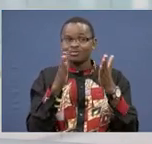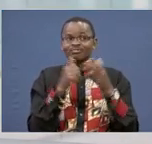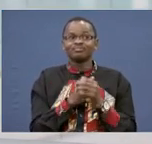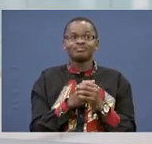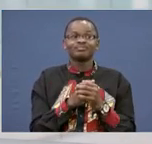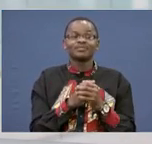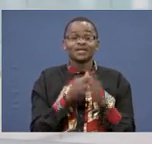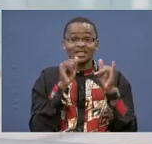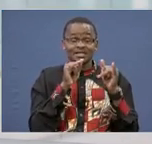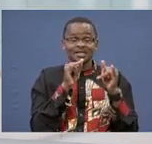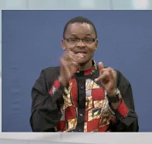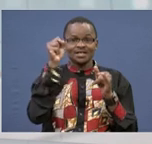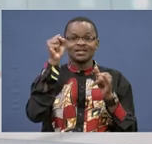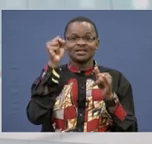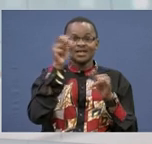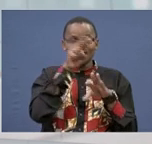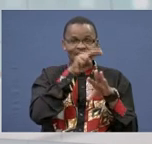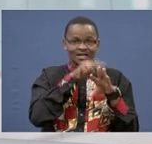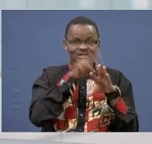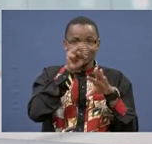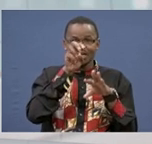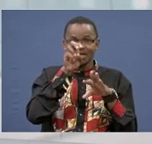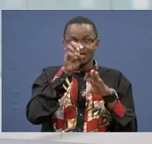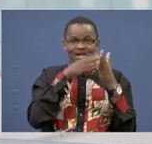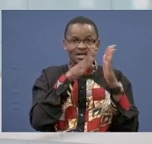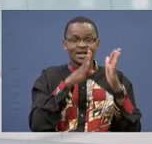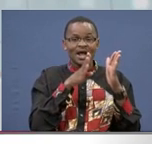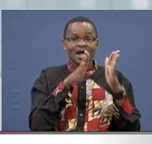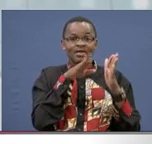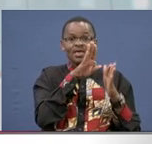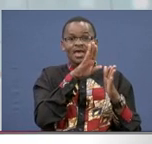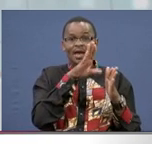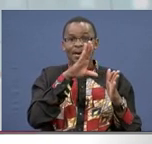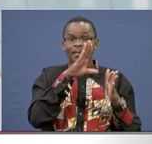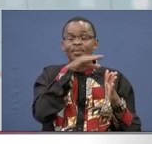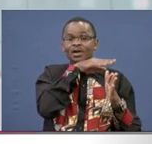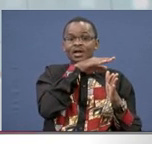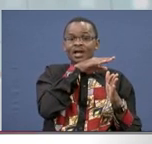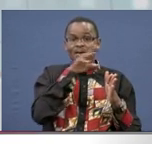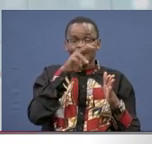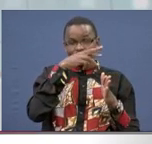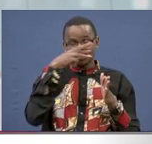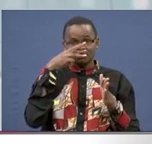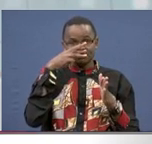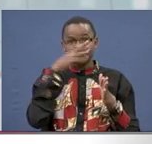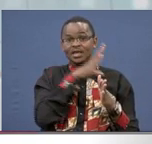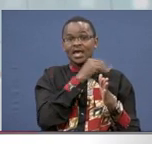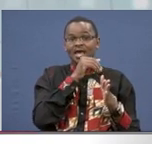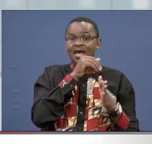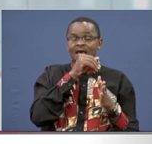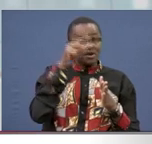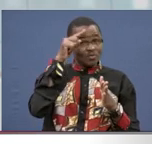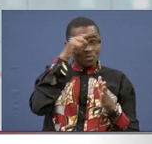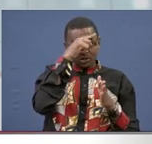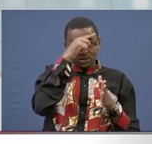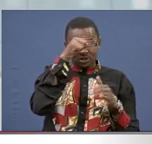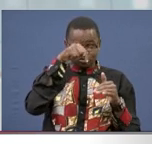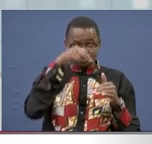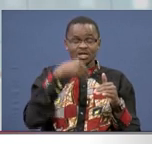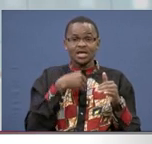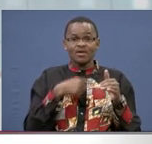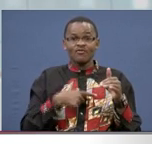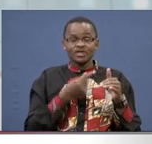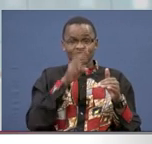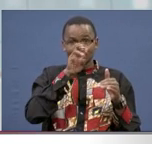still in politics, National Super Alliance leaders led by Raila Odinga, Musalia Mudavadi and Moses Wetangula today toured